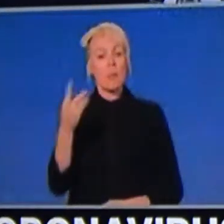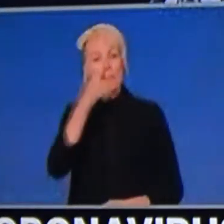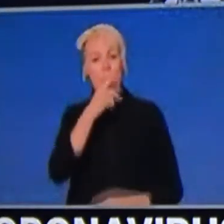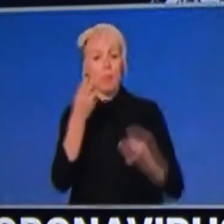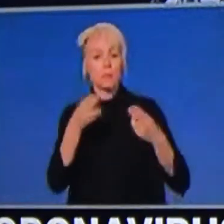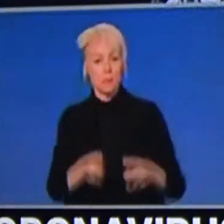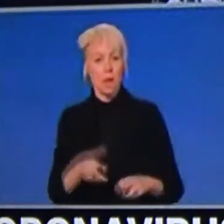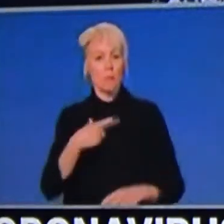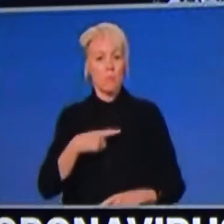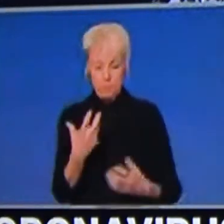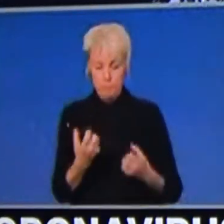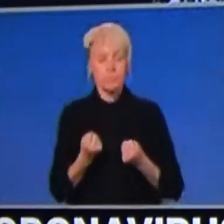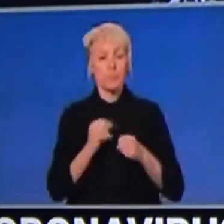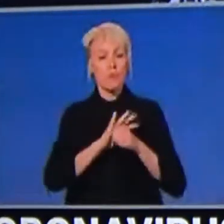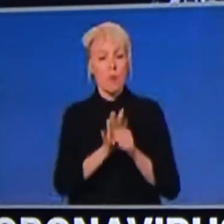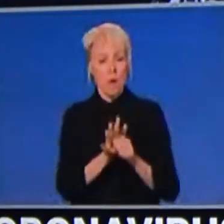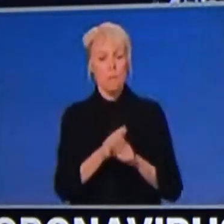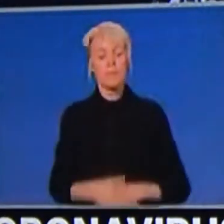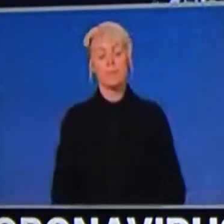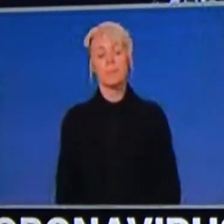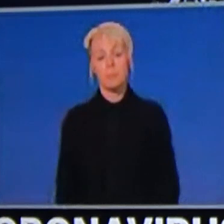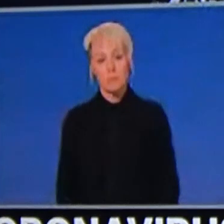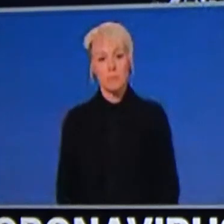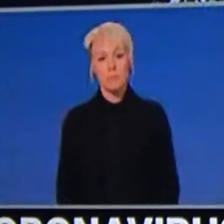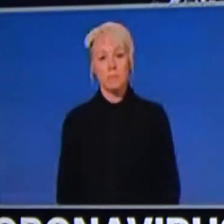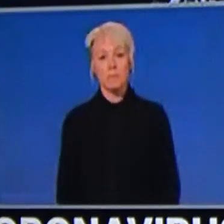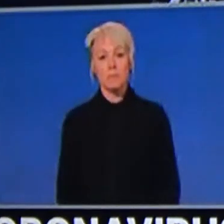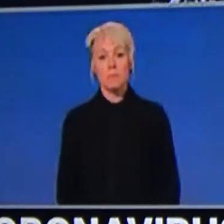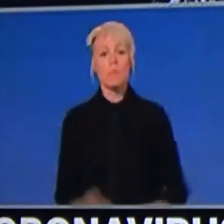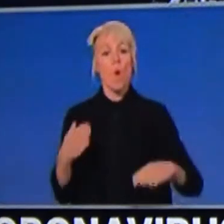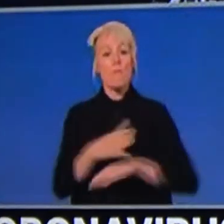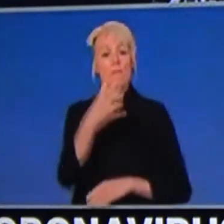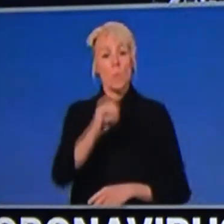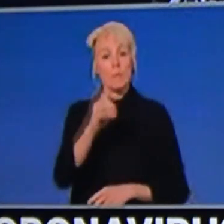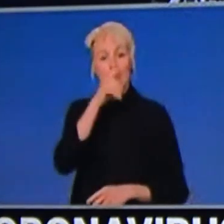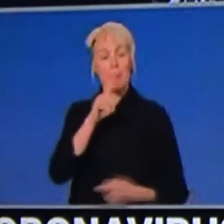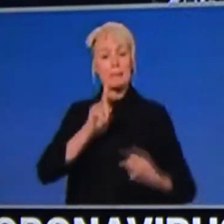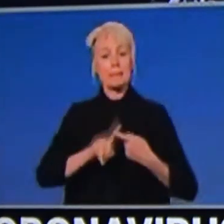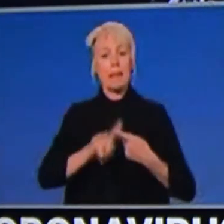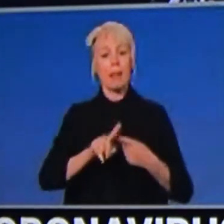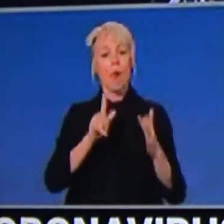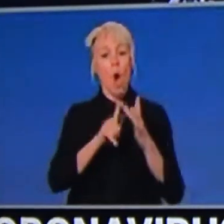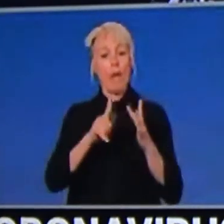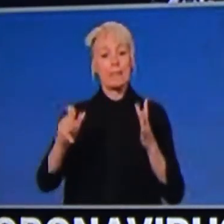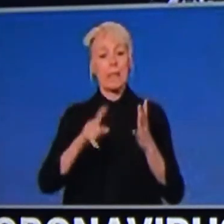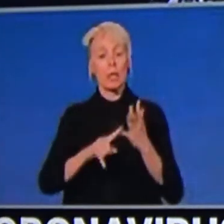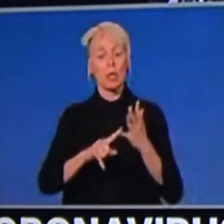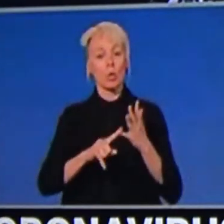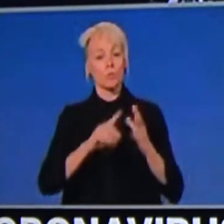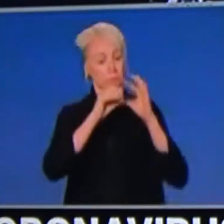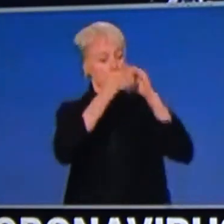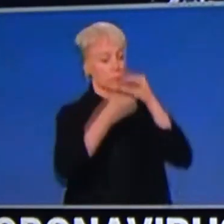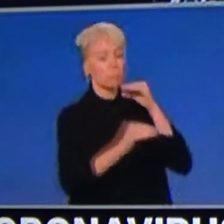COVID-19. We've got 42 people still on ventilators across the country, so we've got to remember that there are some people